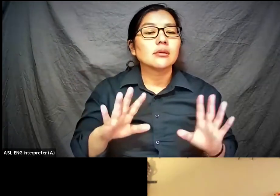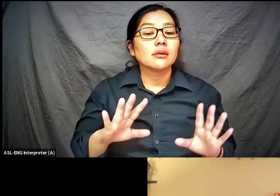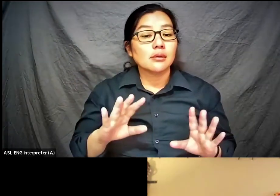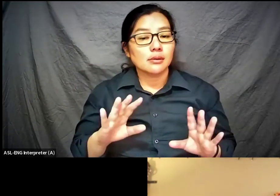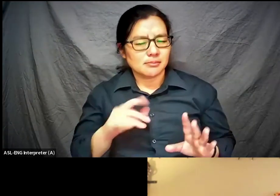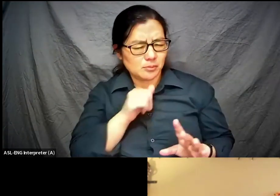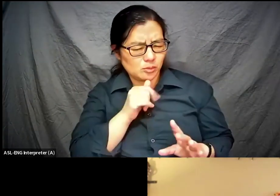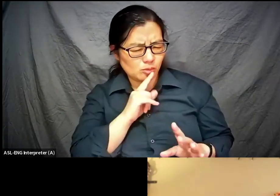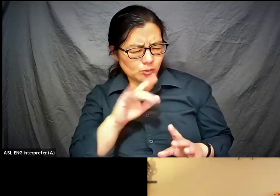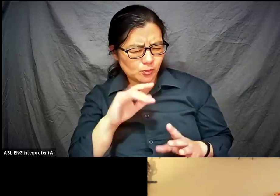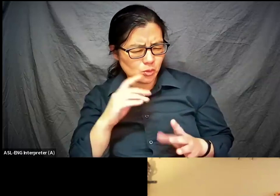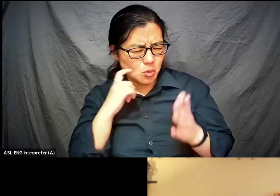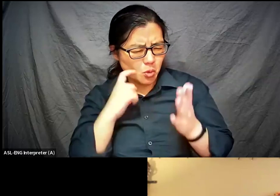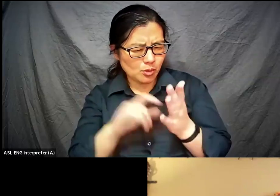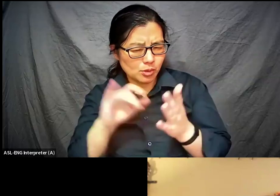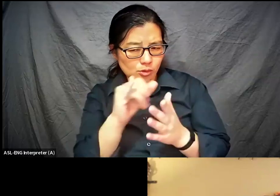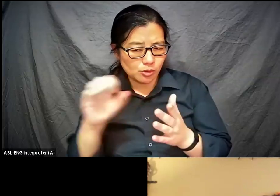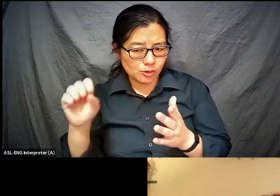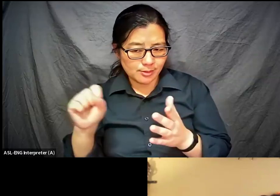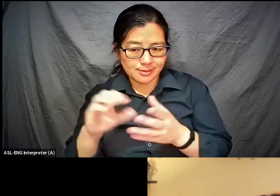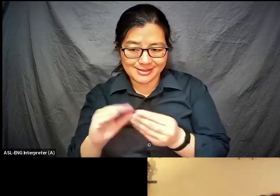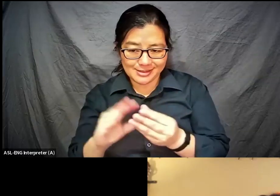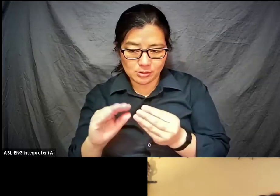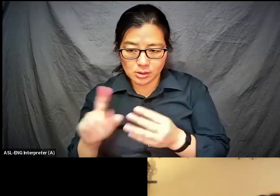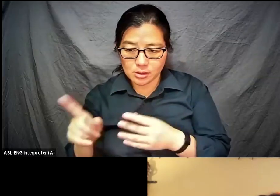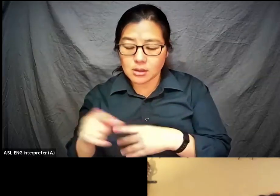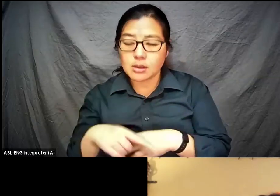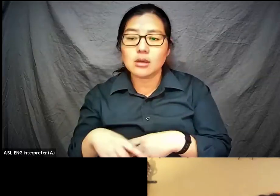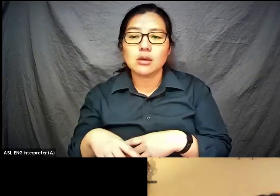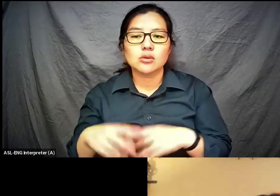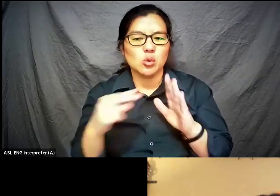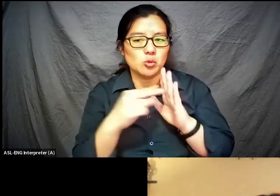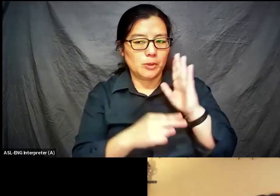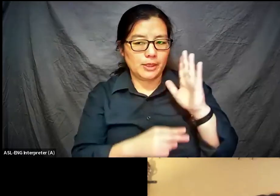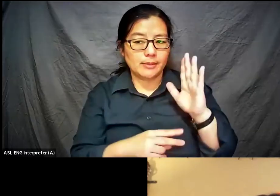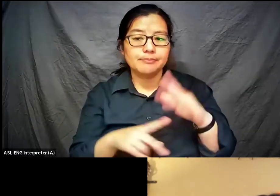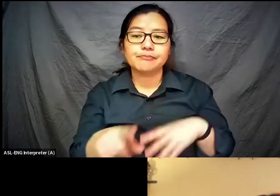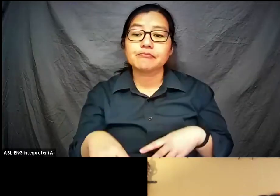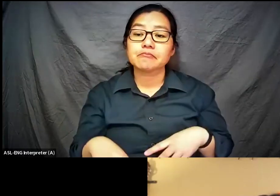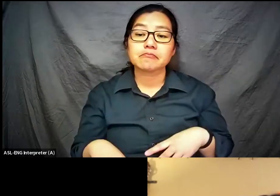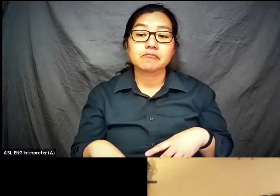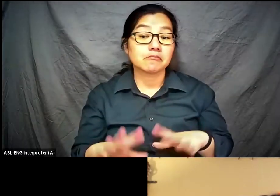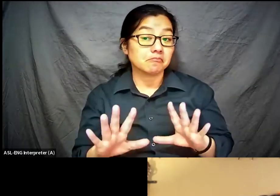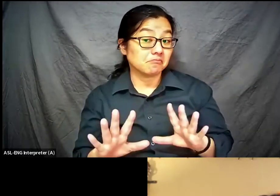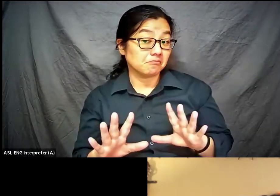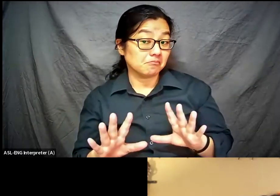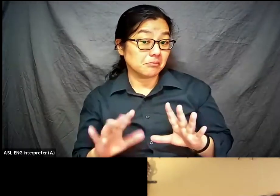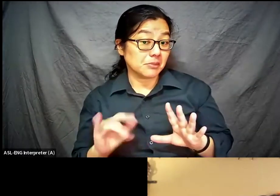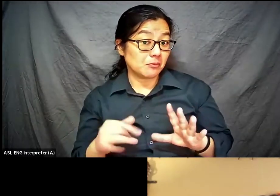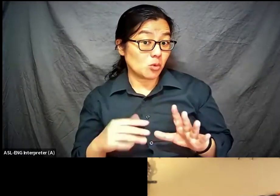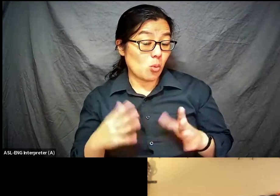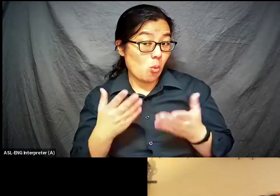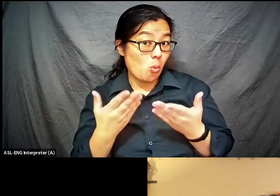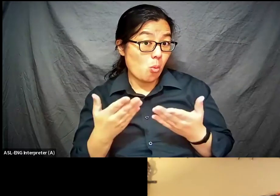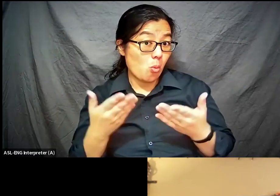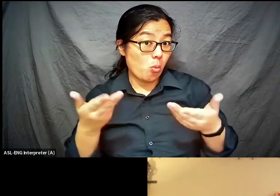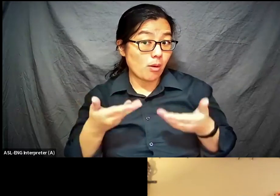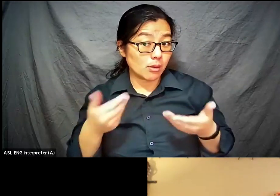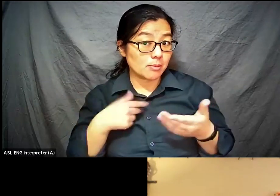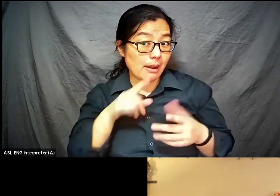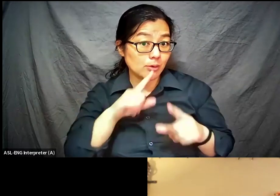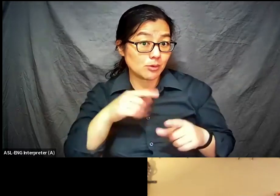me, film has been a way to figure out how to tell a story, still kind of verbally,